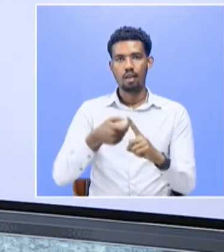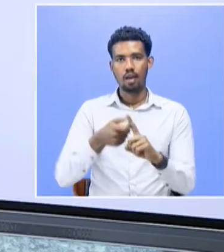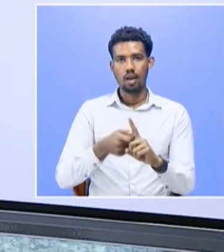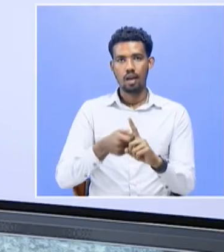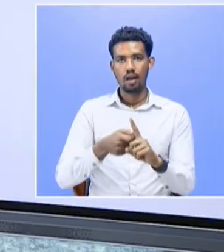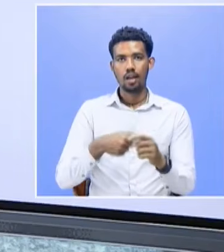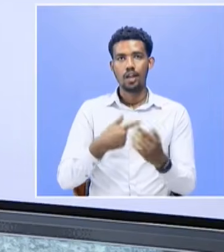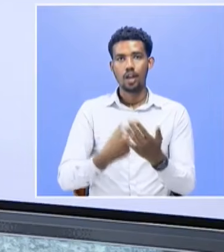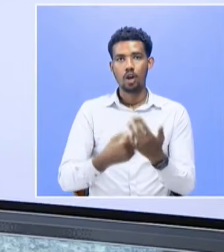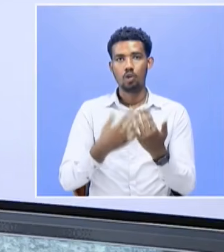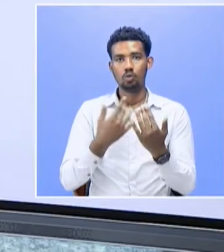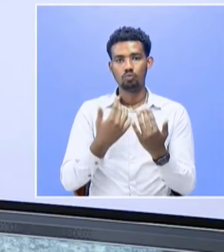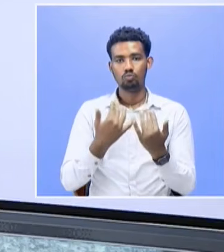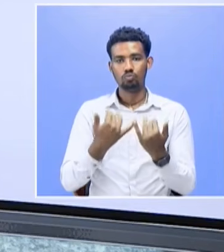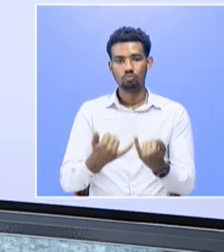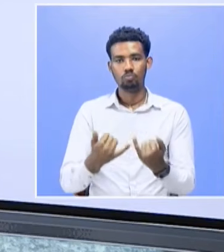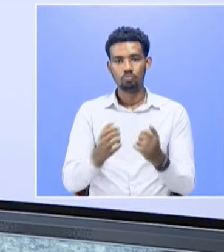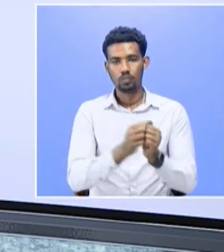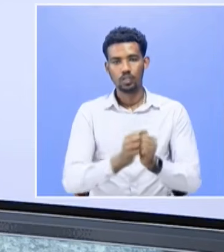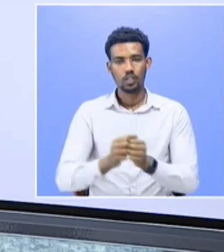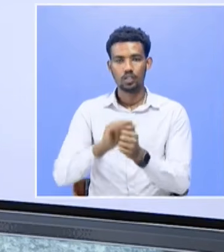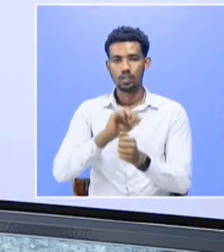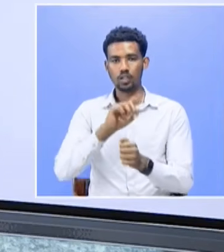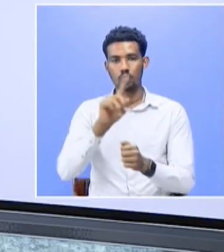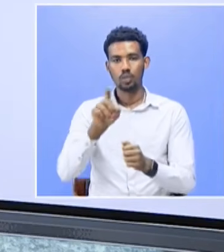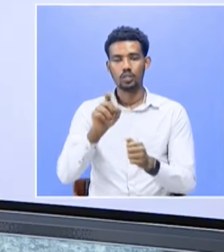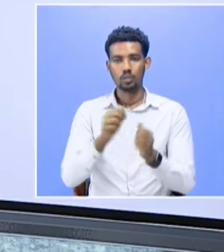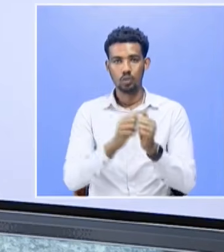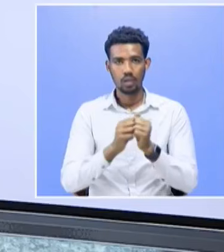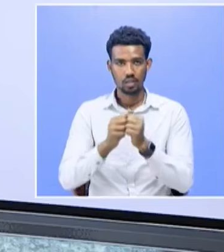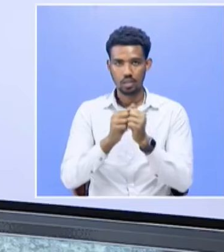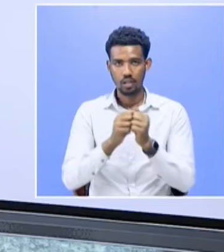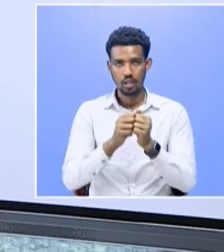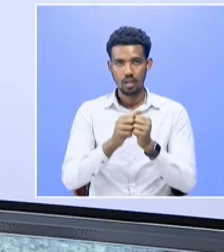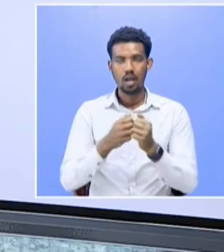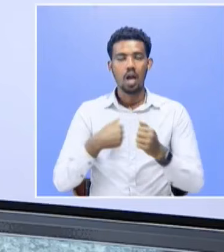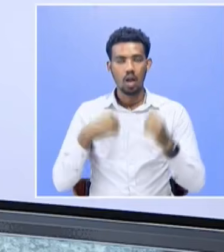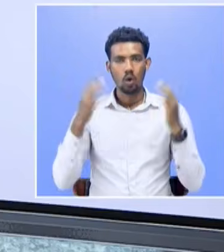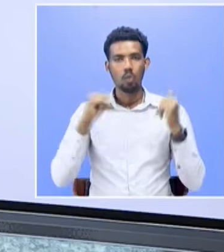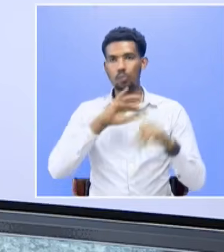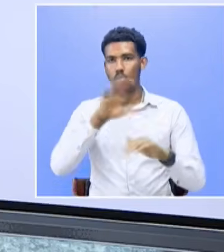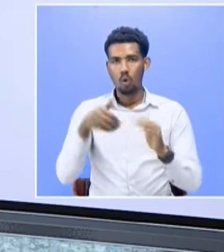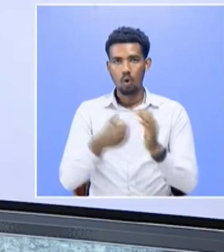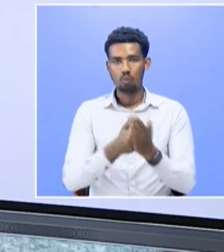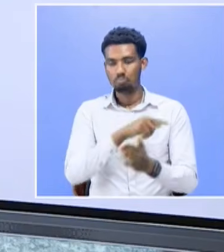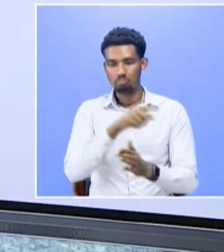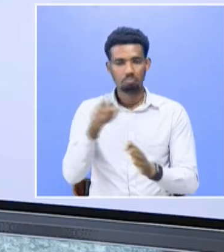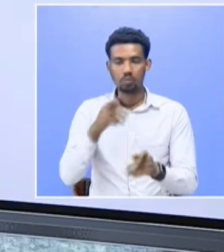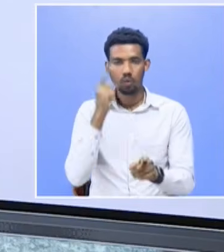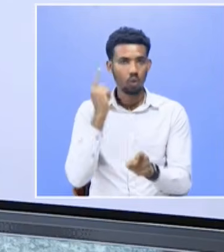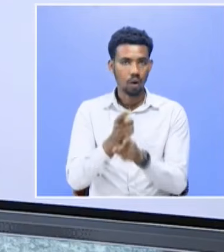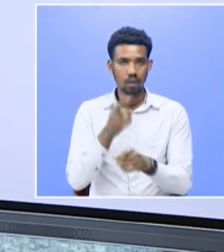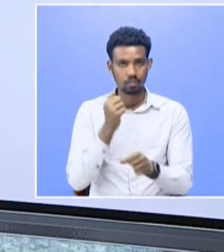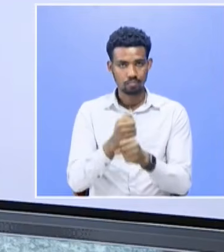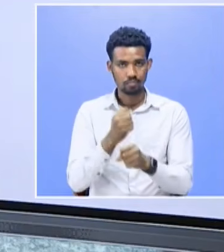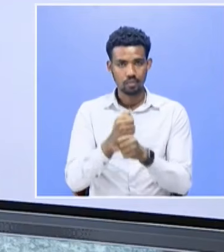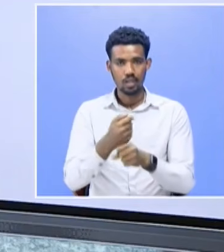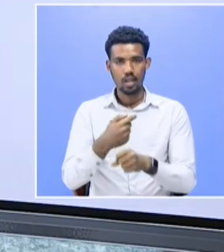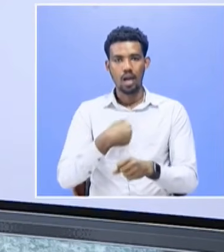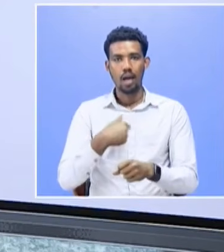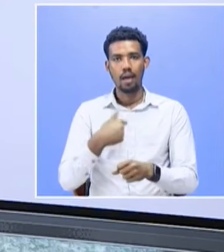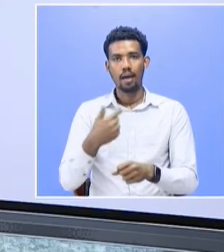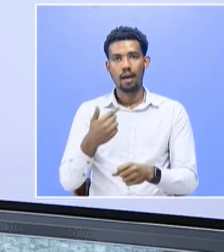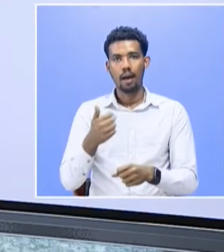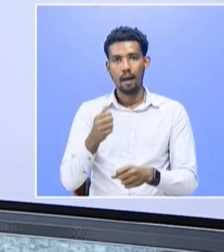read the questions together. I hope you all are correct the answer. I am